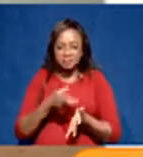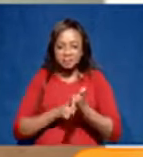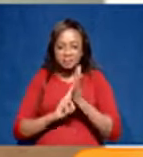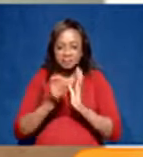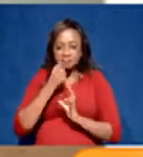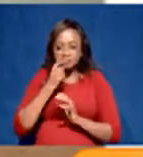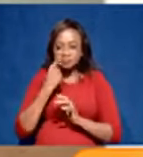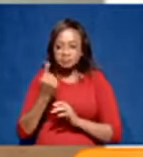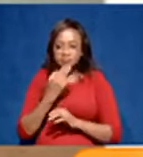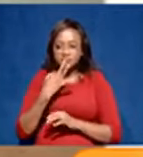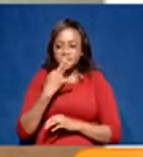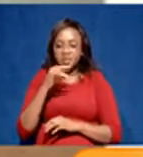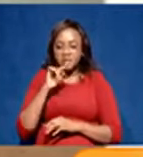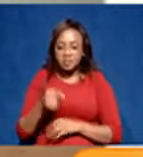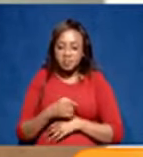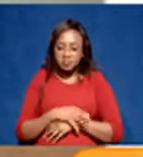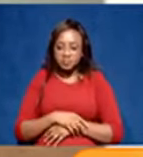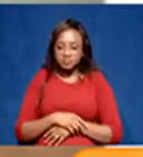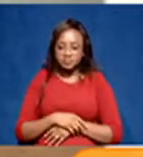is 300,000 shillings.